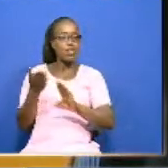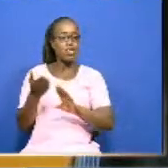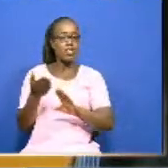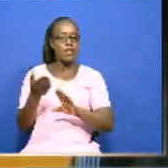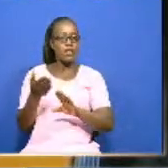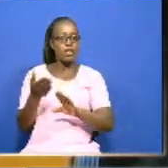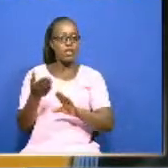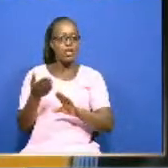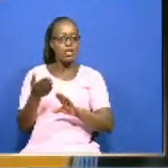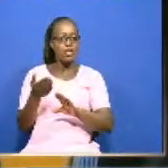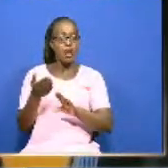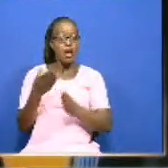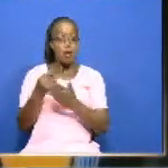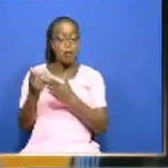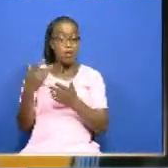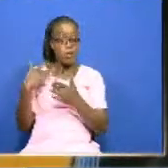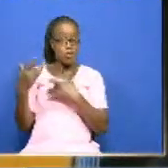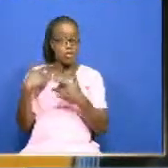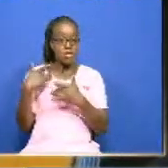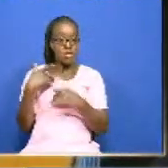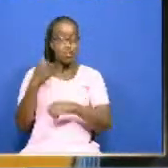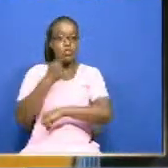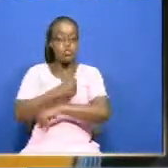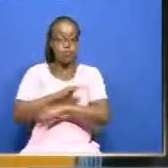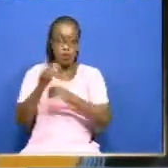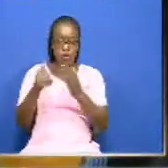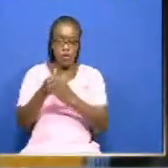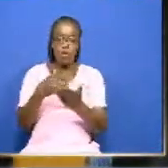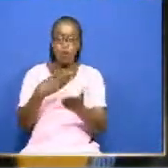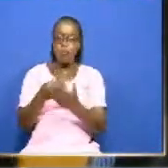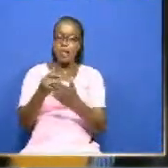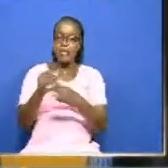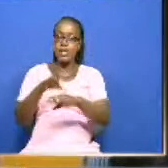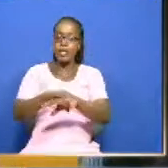So as far as money is concerned, the schools are going to get money.